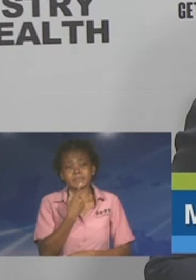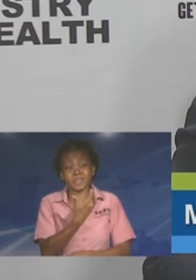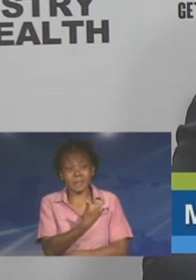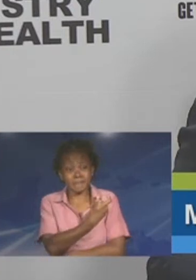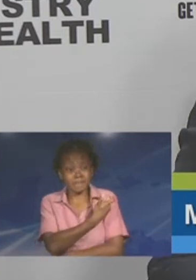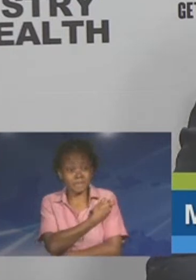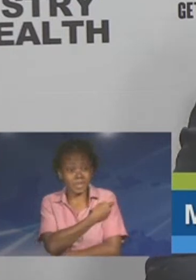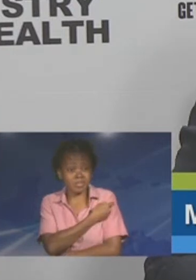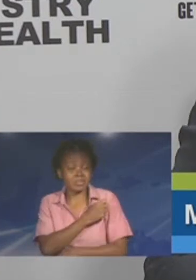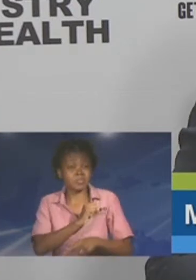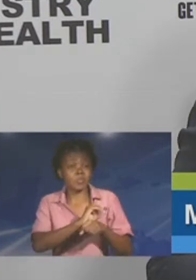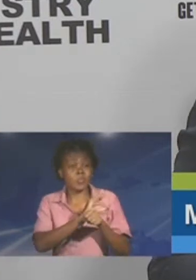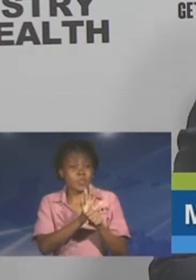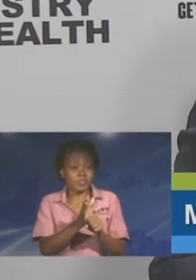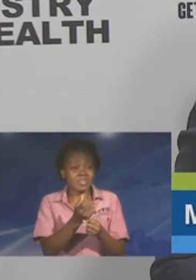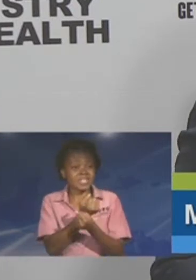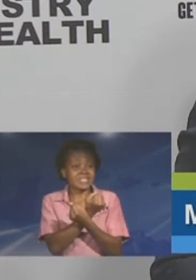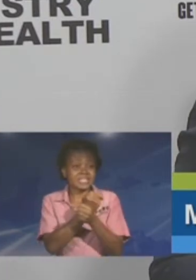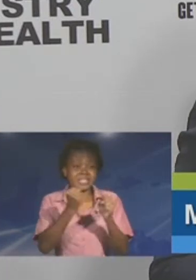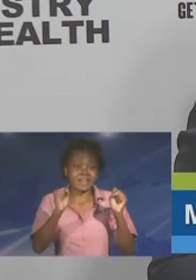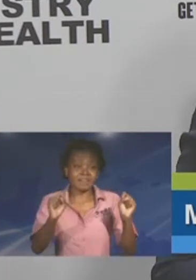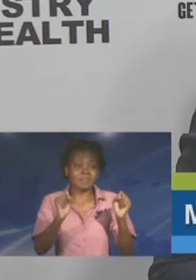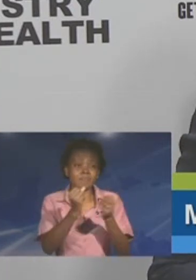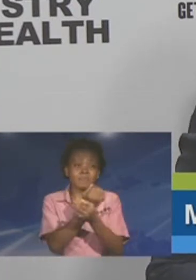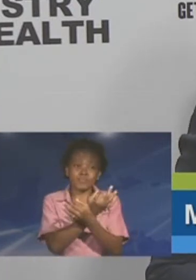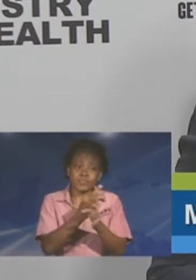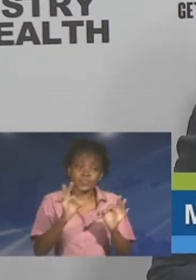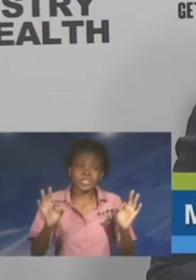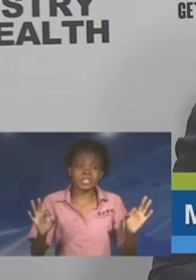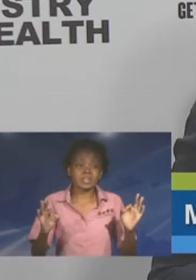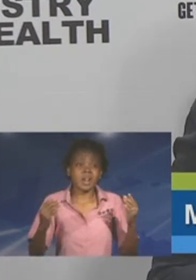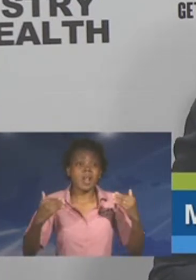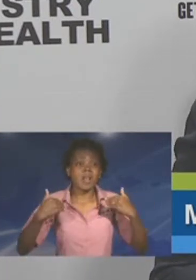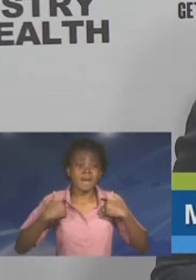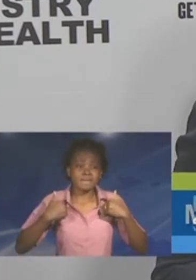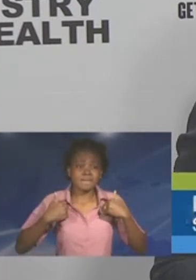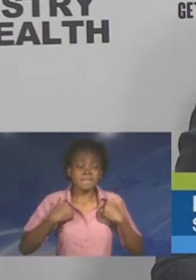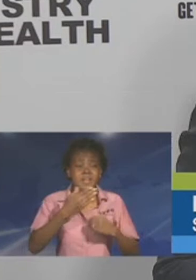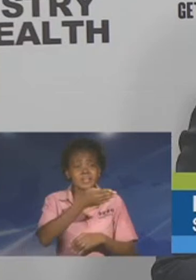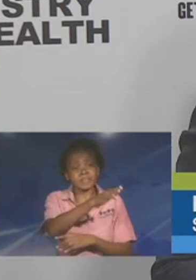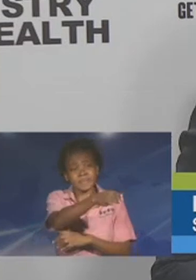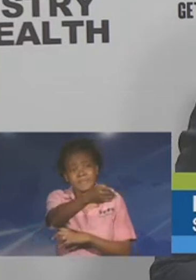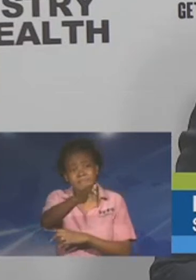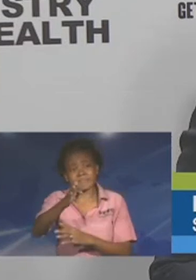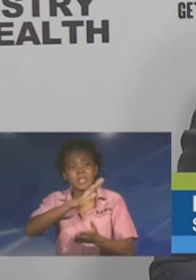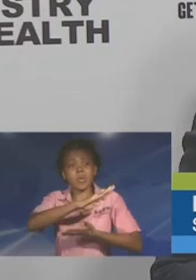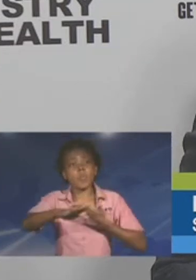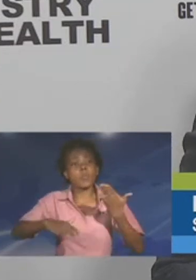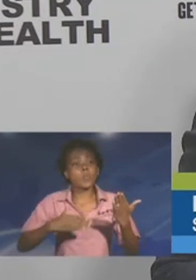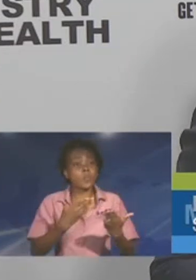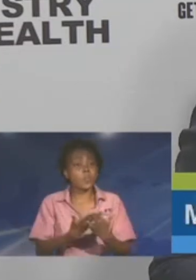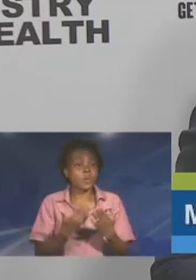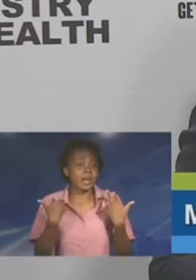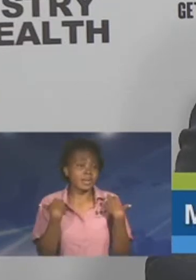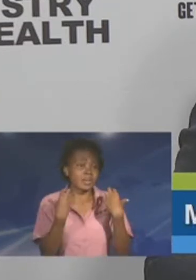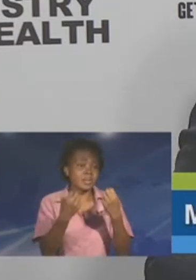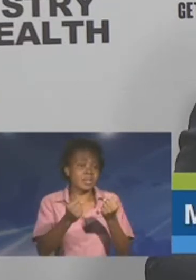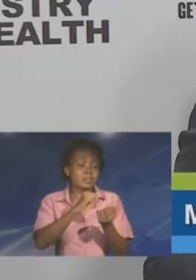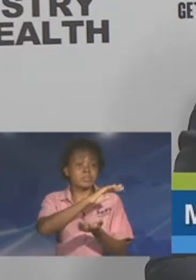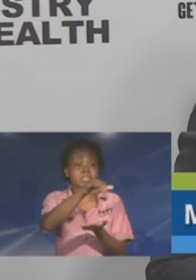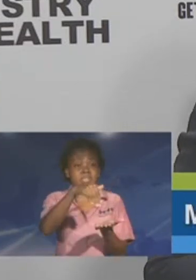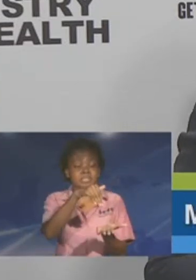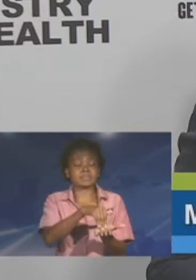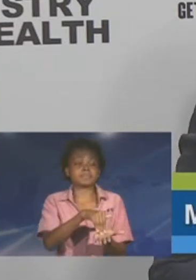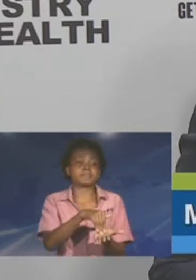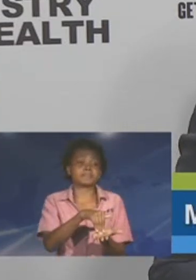effective, they are free, and available at all our health centers, all 109 across Trinidad and Tobago. And